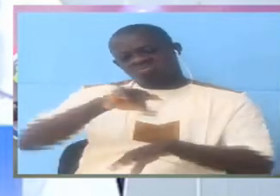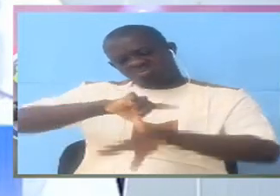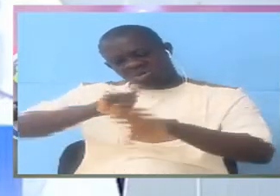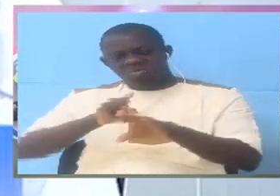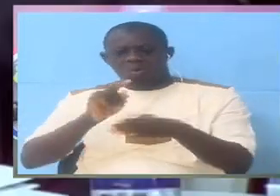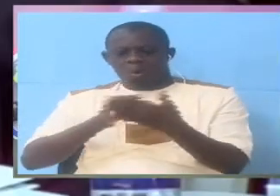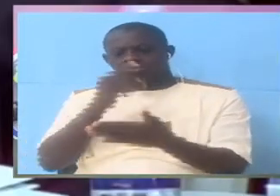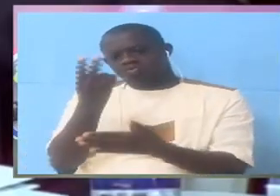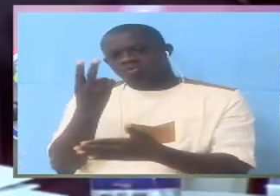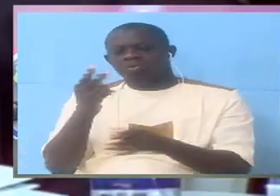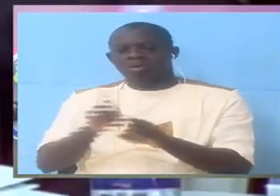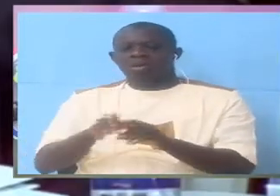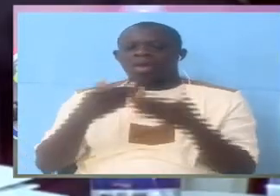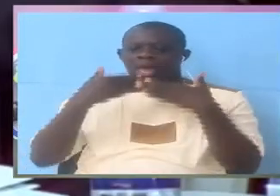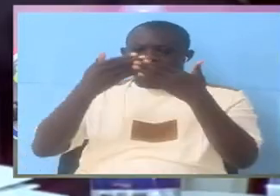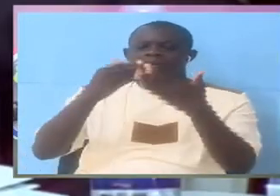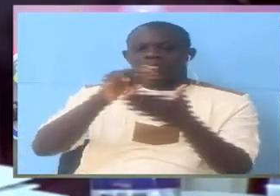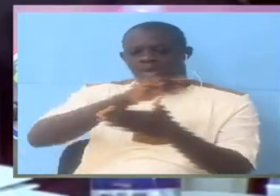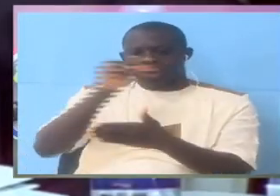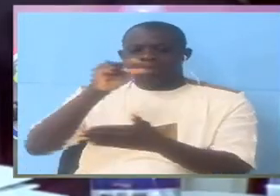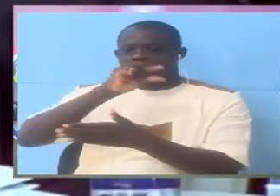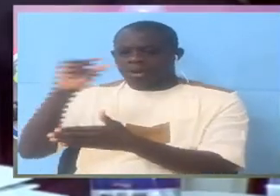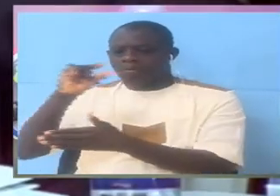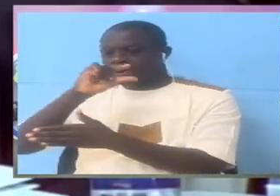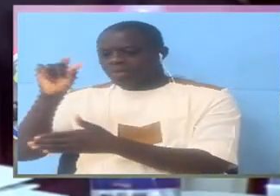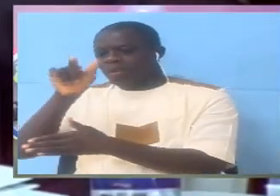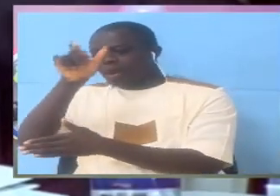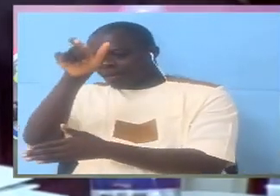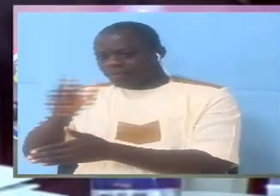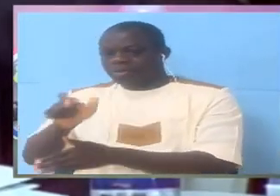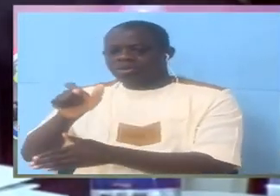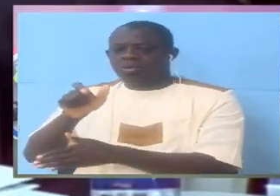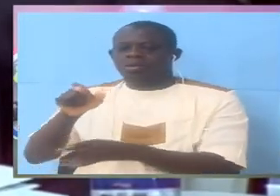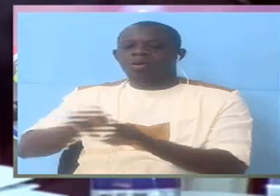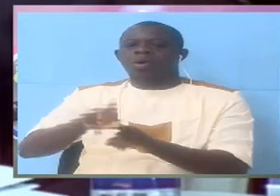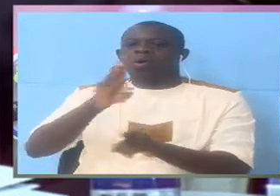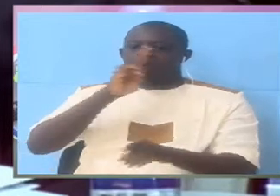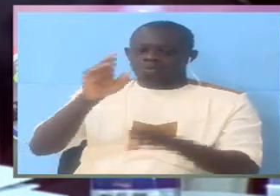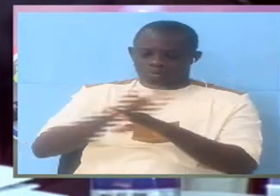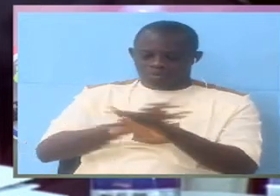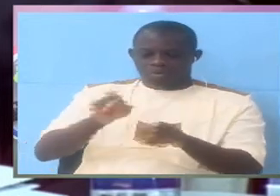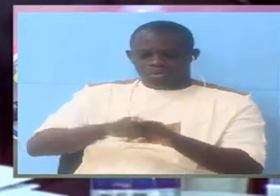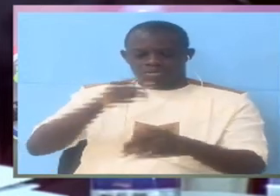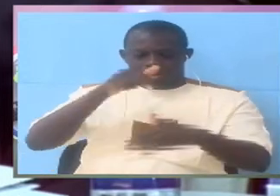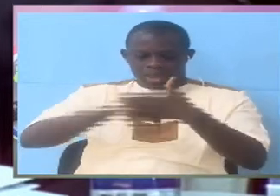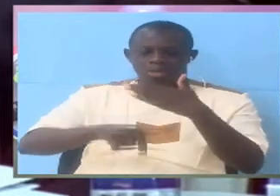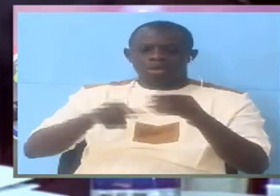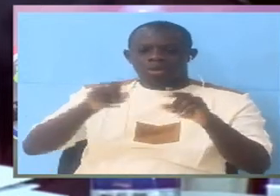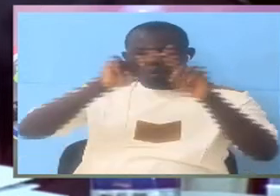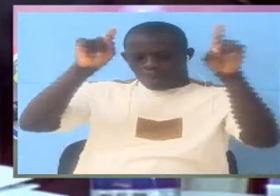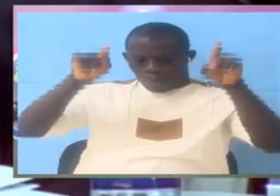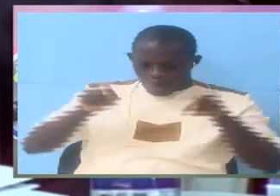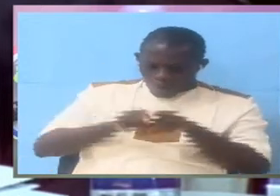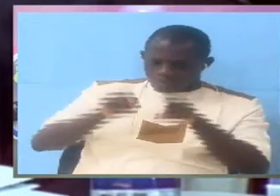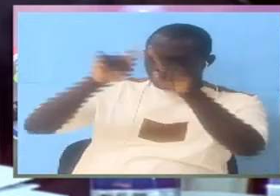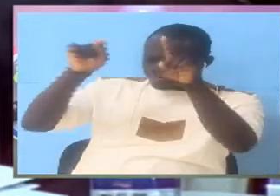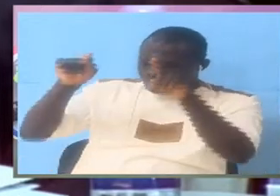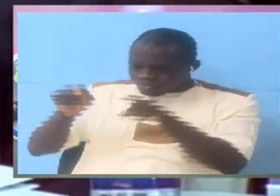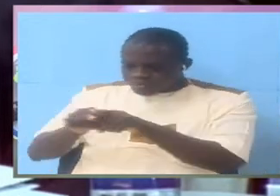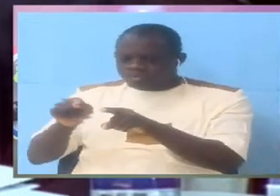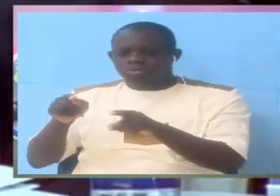to give us the names of the individuals that are in these boxes